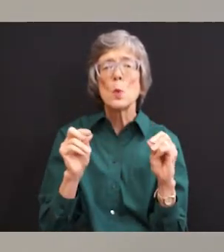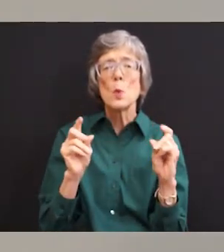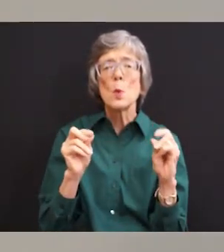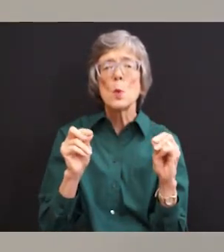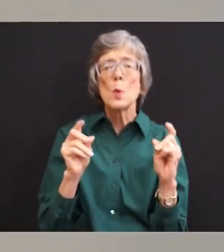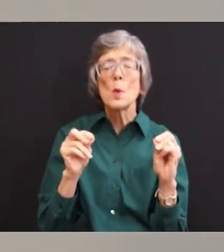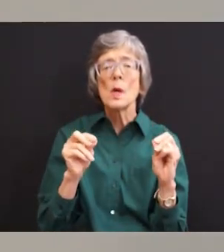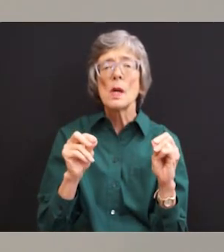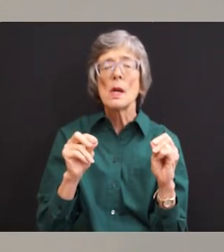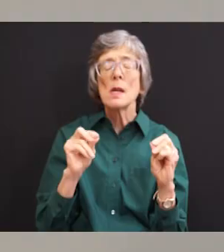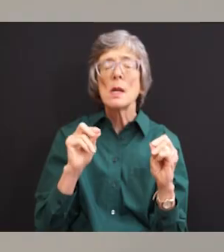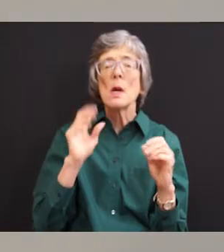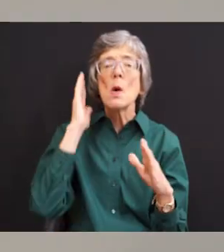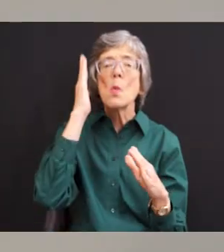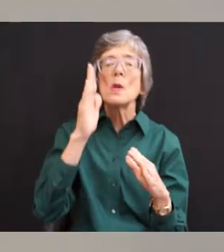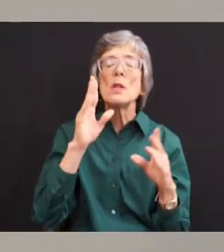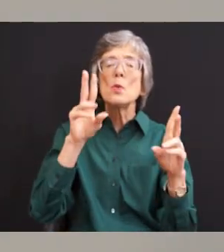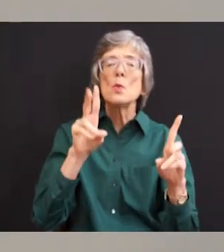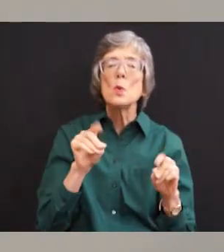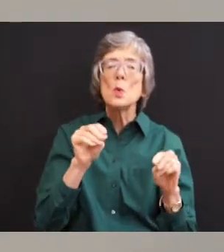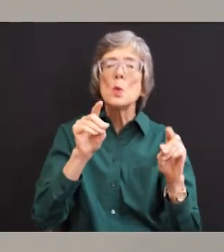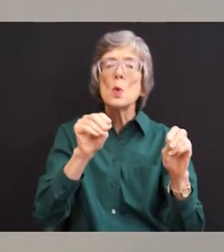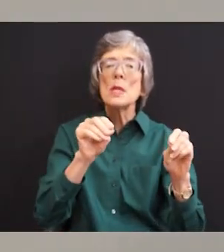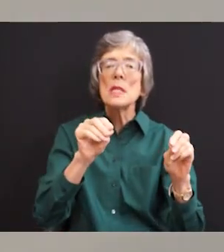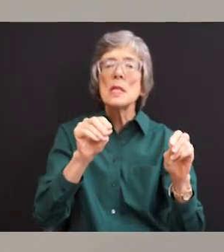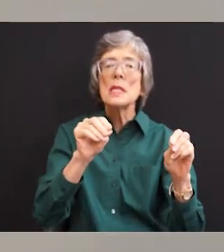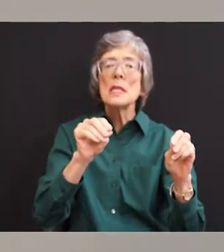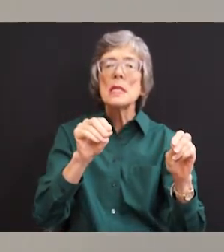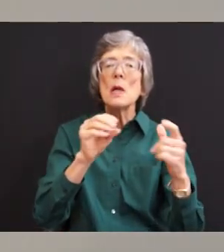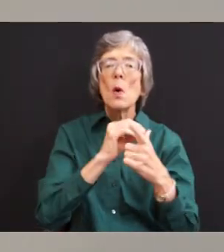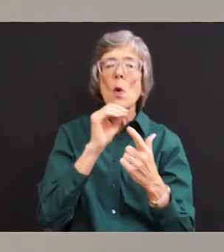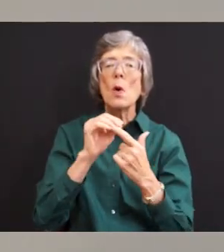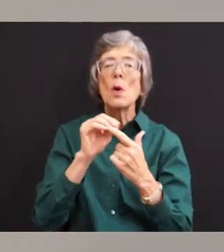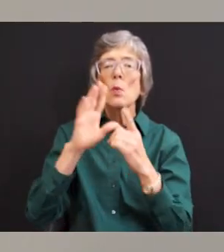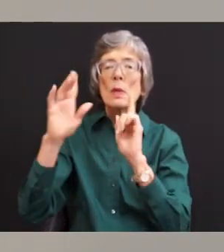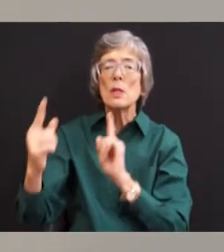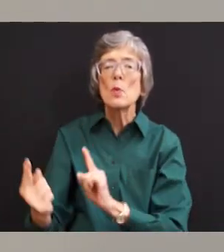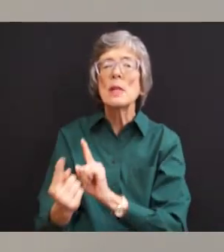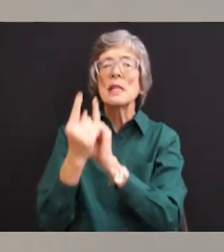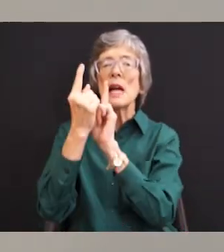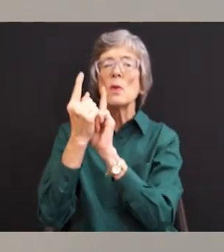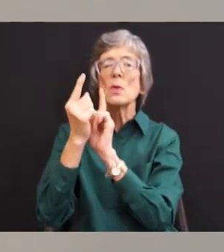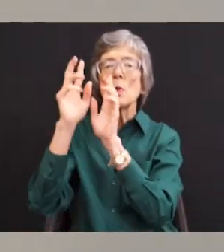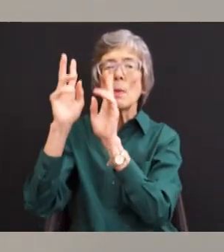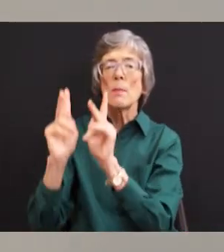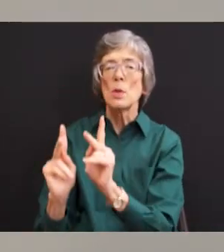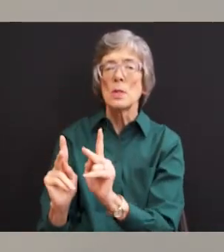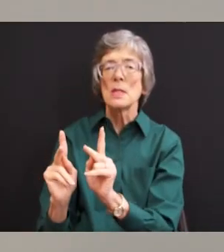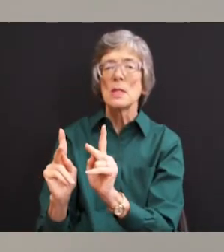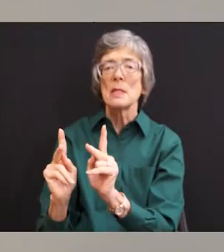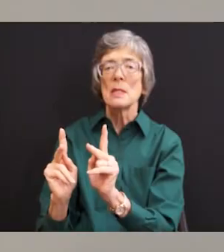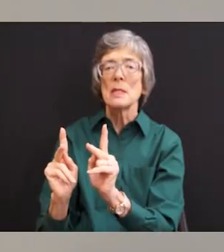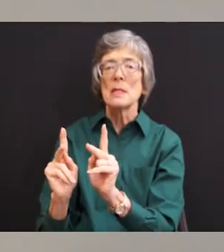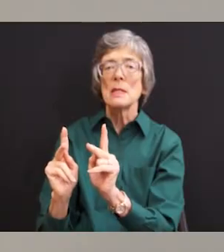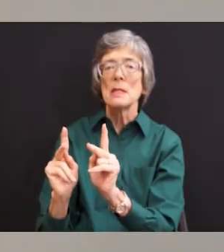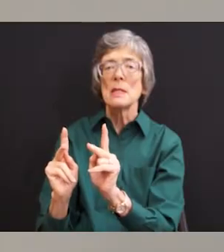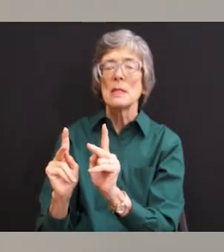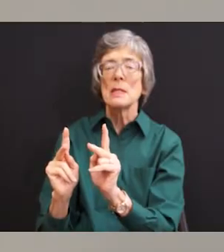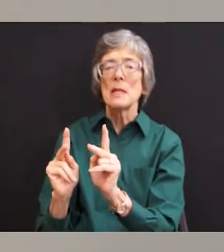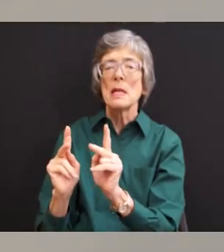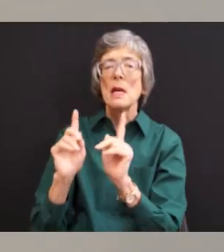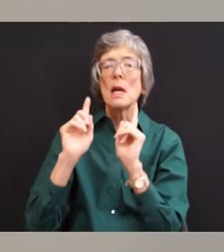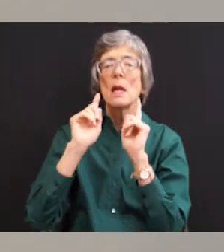do something, or are you going to encounter someone? Am I going to get